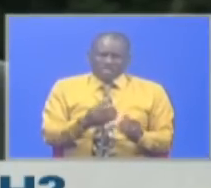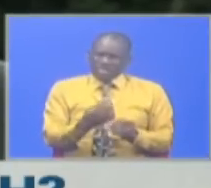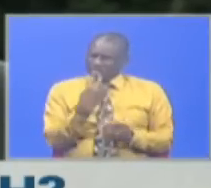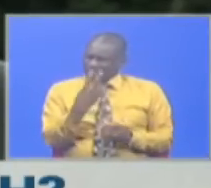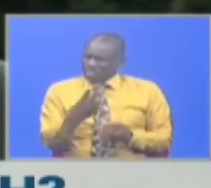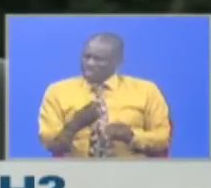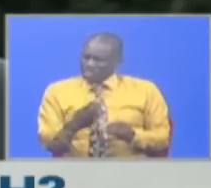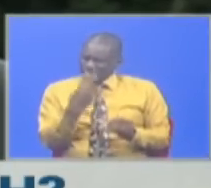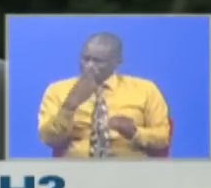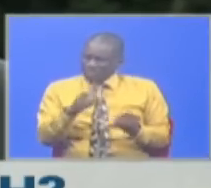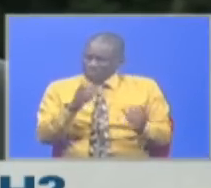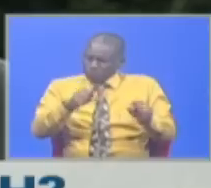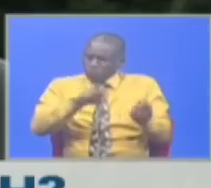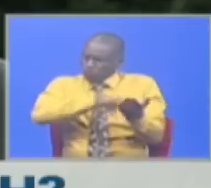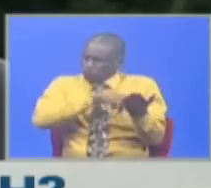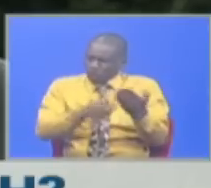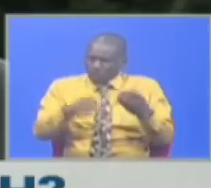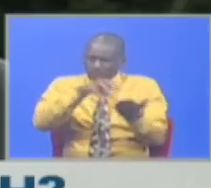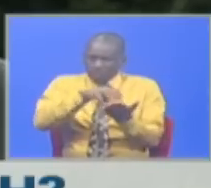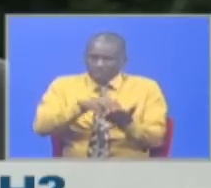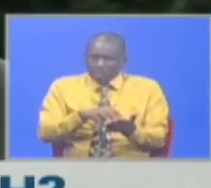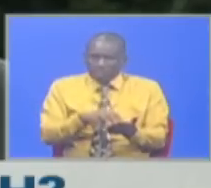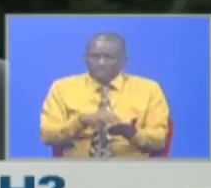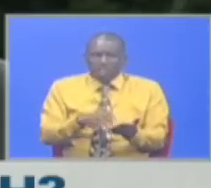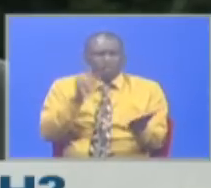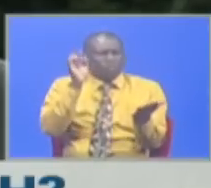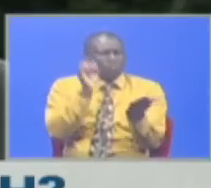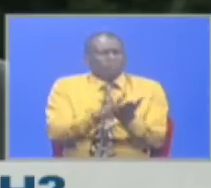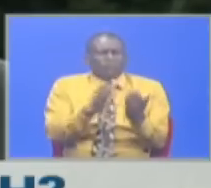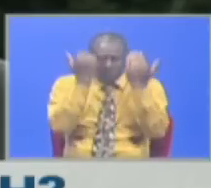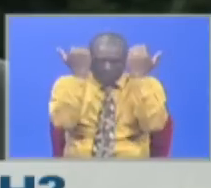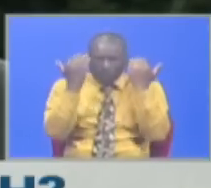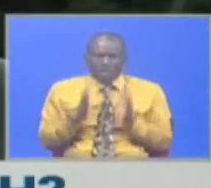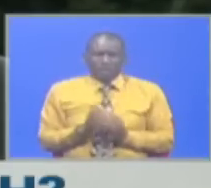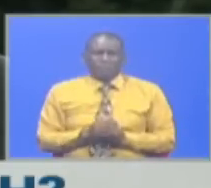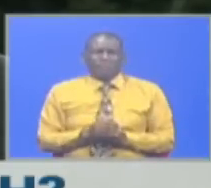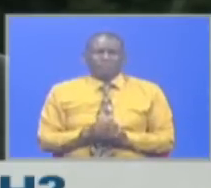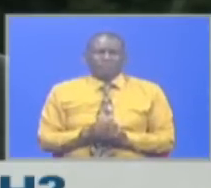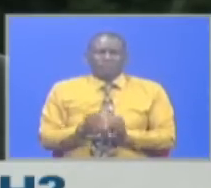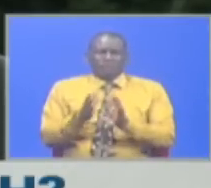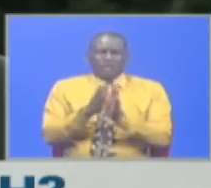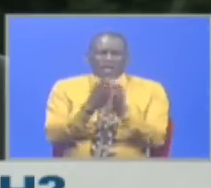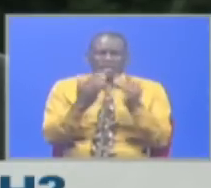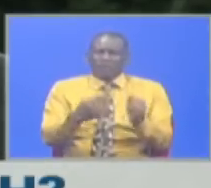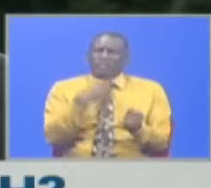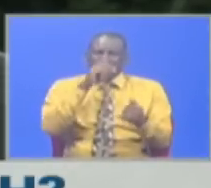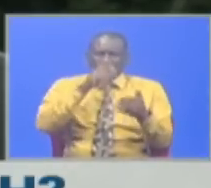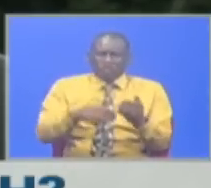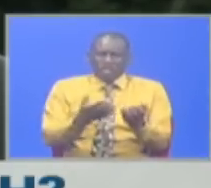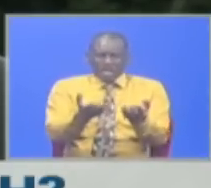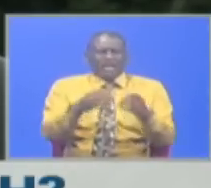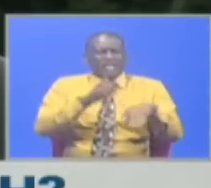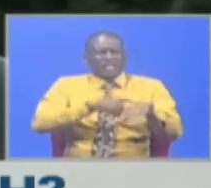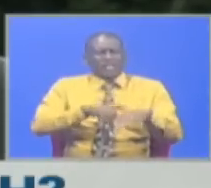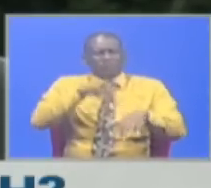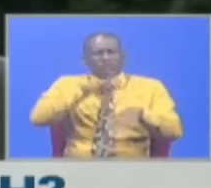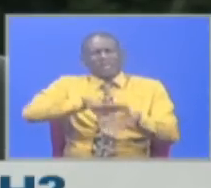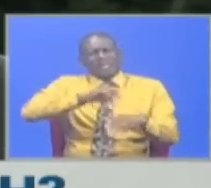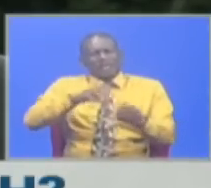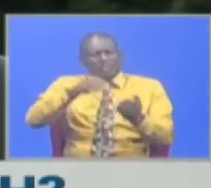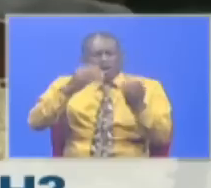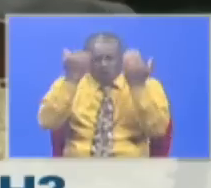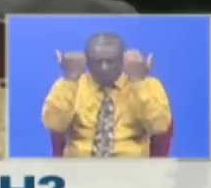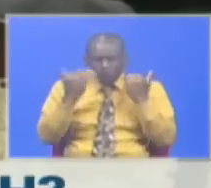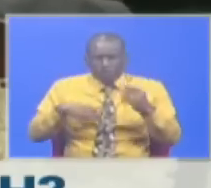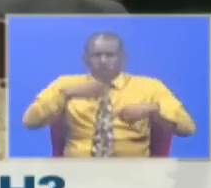he's going to lose, he fires his lawyer. Eh? And says, look, I need time to get another lawyer, blah, blah, to move